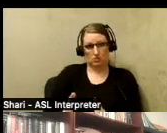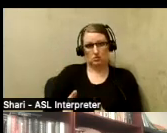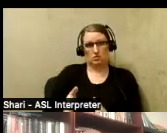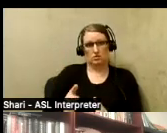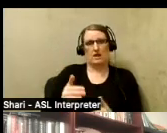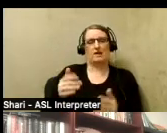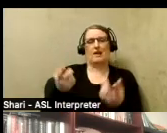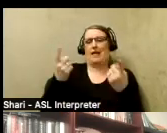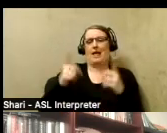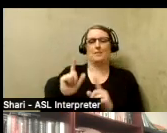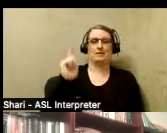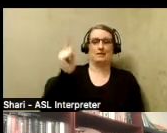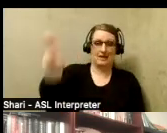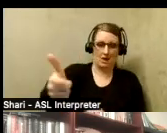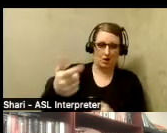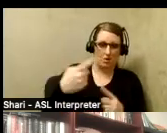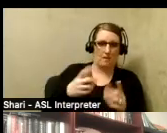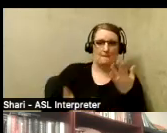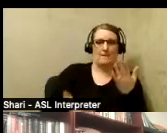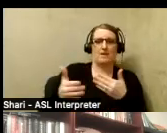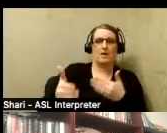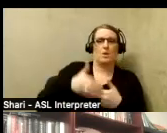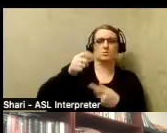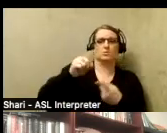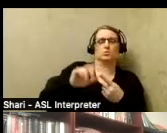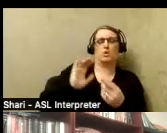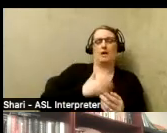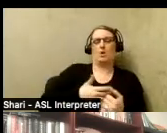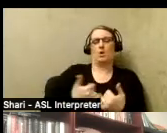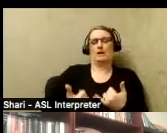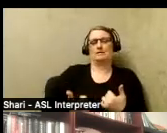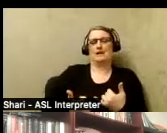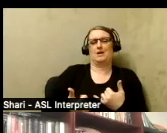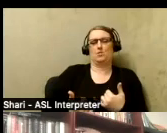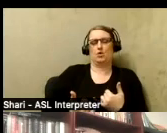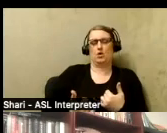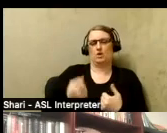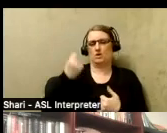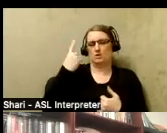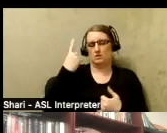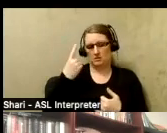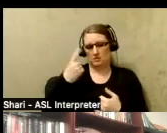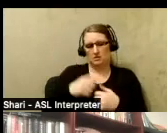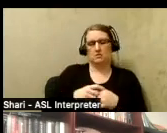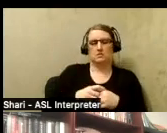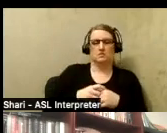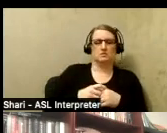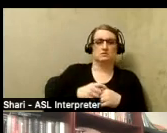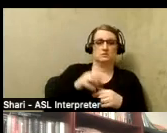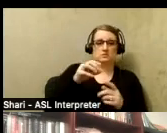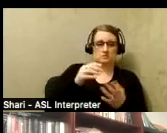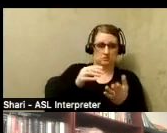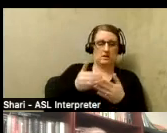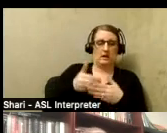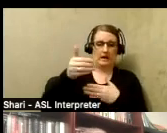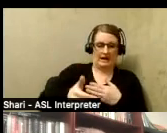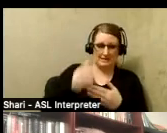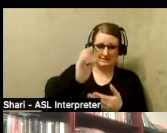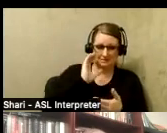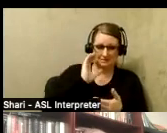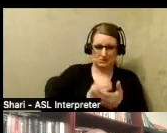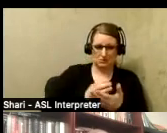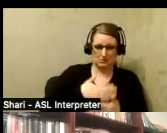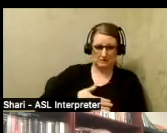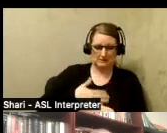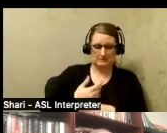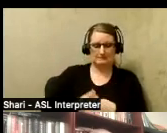place much later on, but is maybe closer to our contemporary sensibility. If Mathilde, you could send me to the next